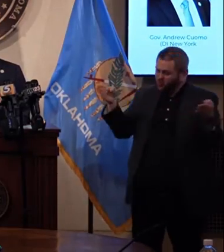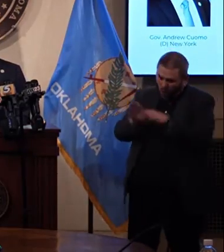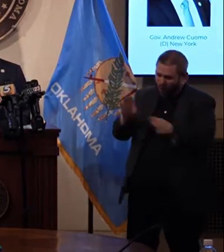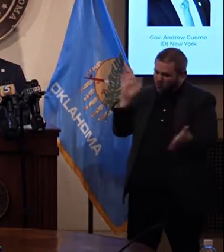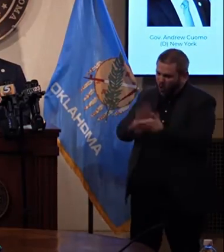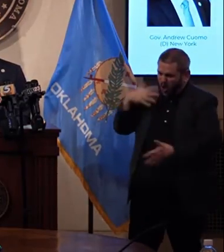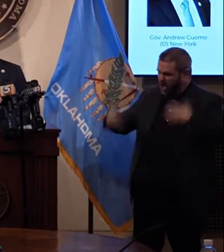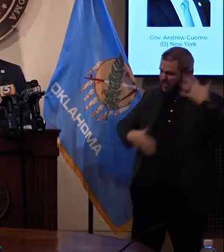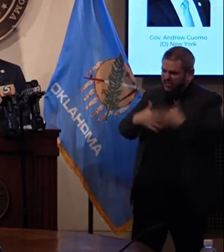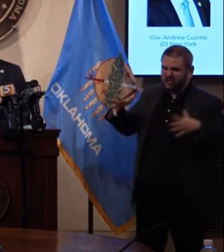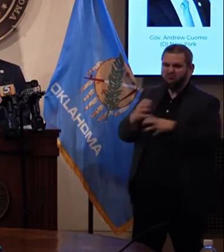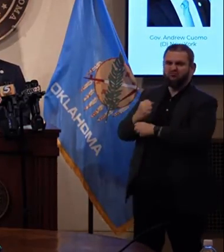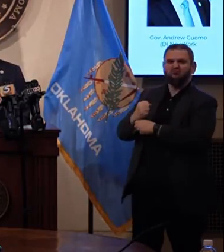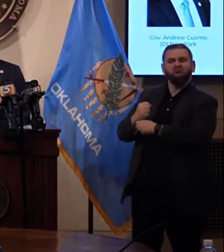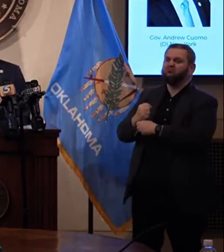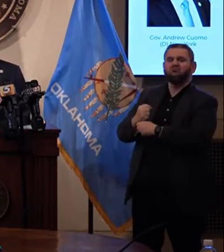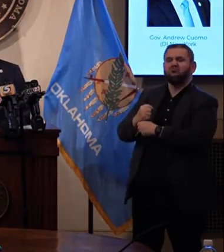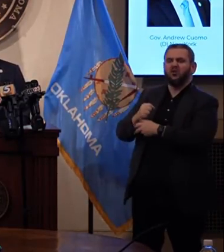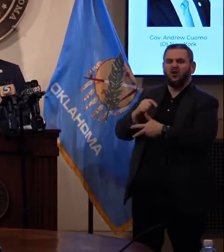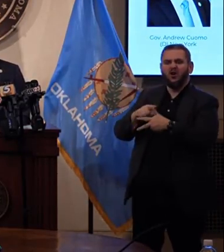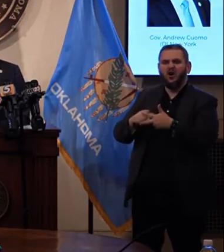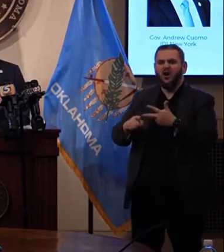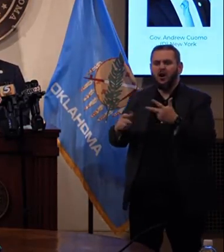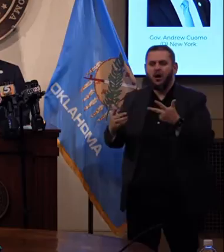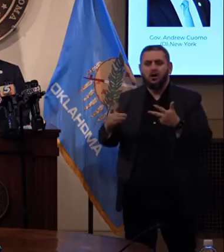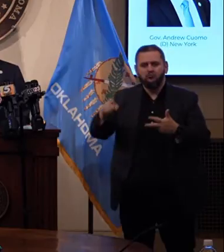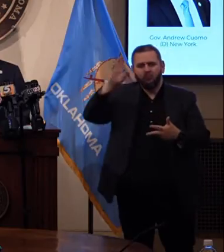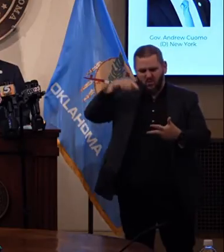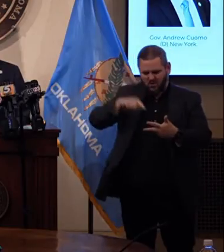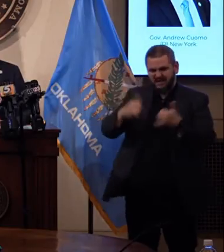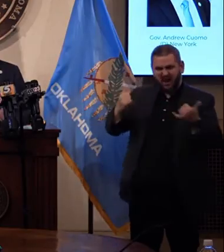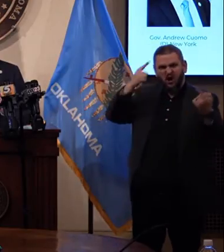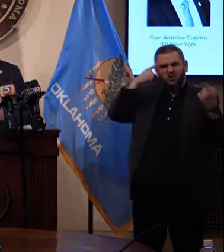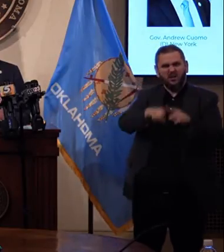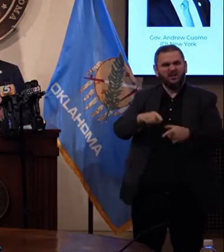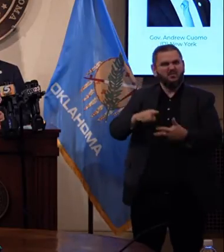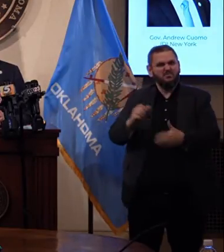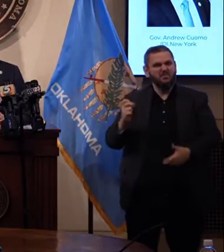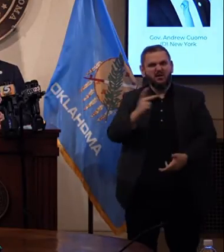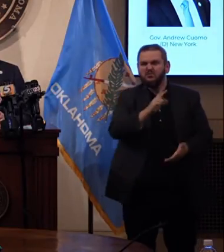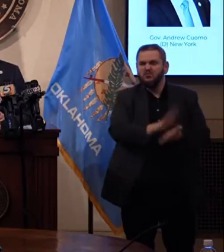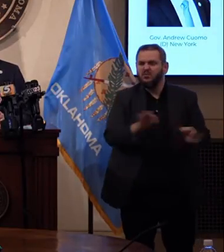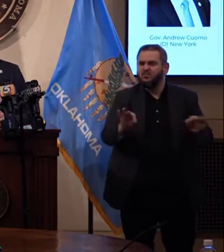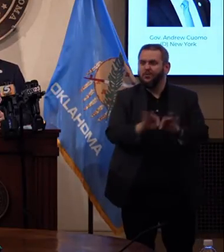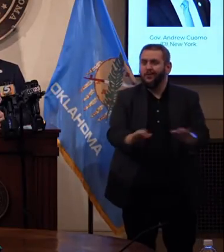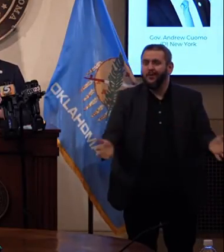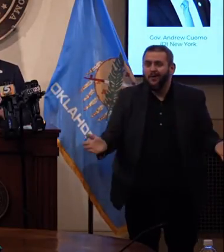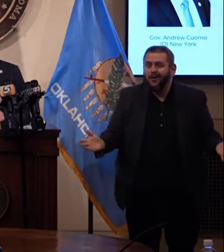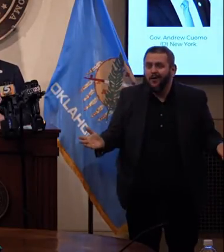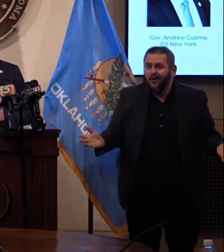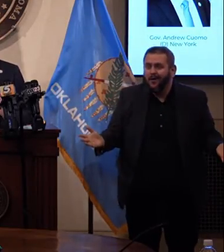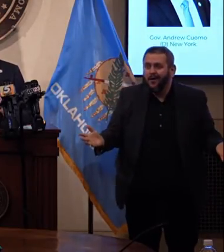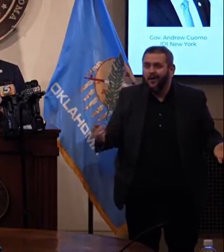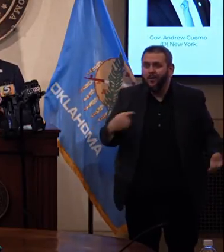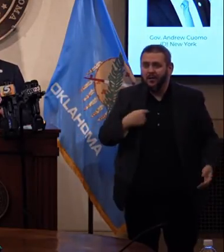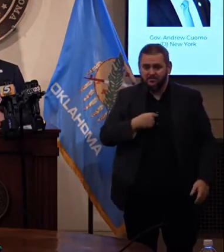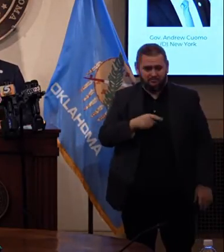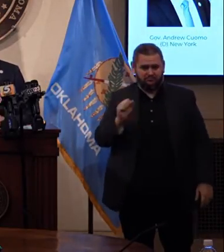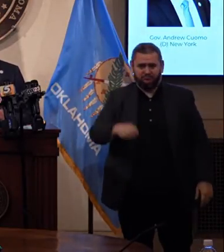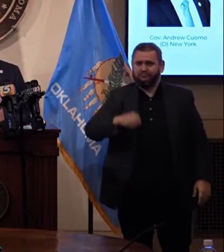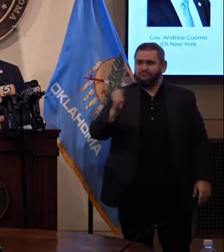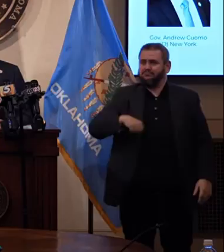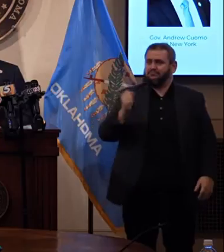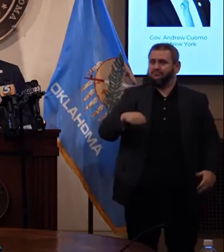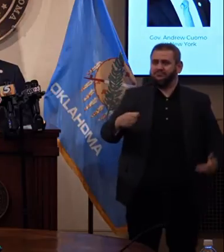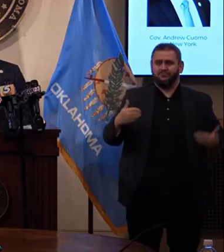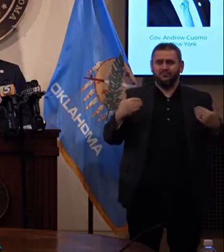Oklahomans continue to demand that your local school boards put your kids first. Speak up,